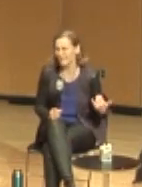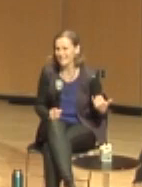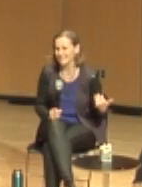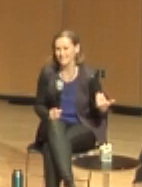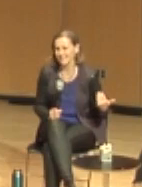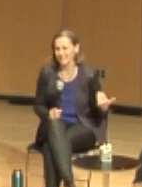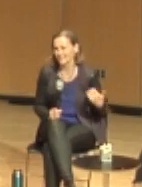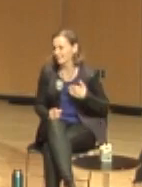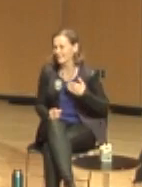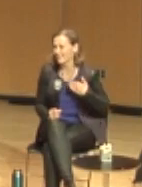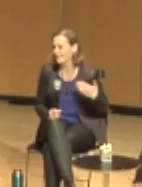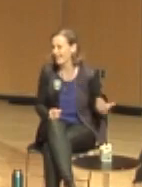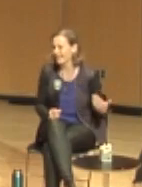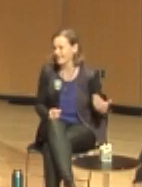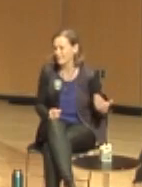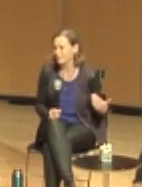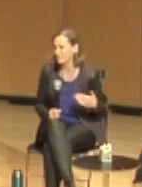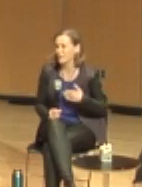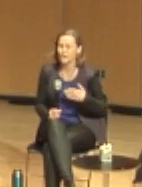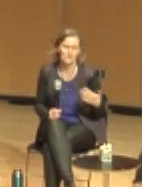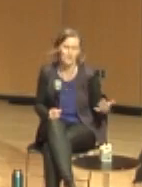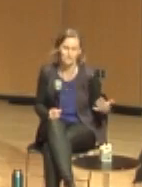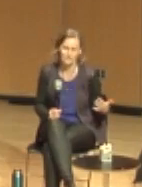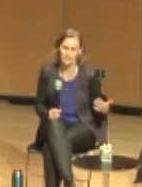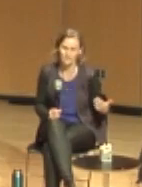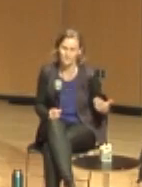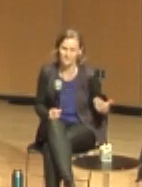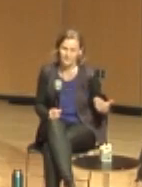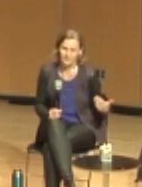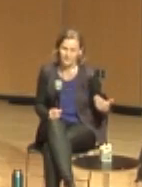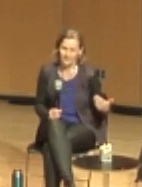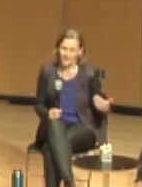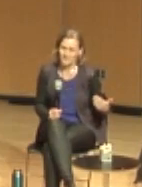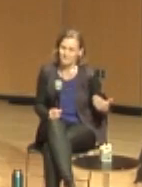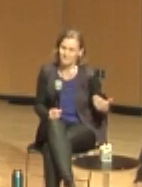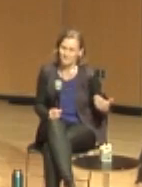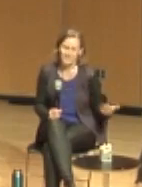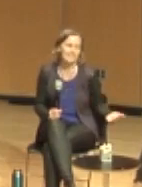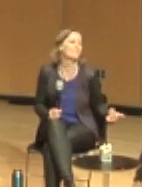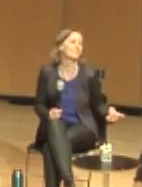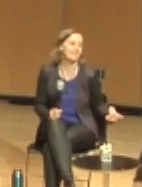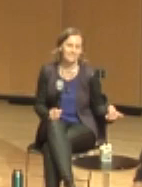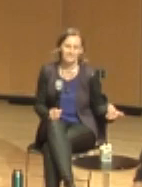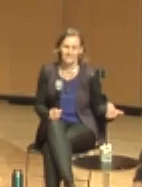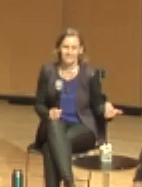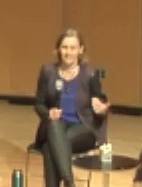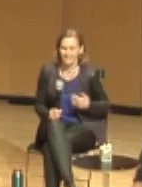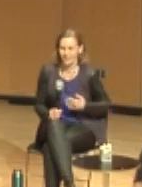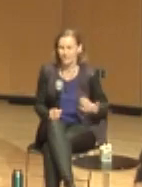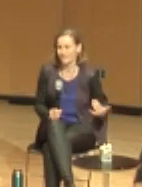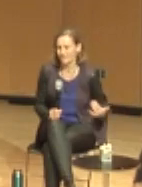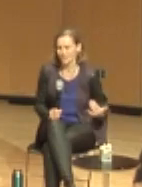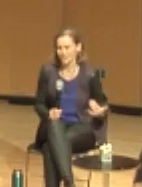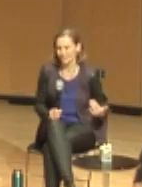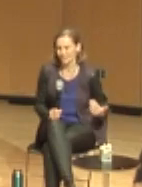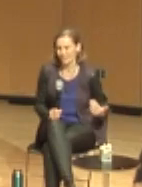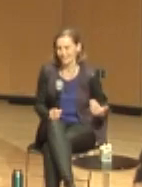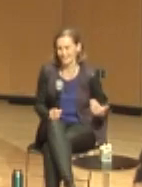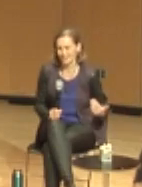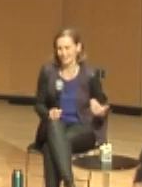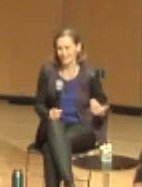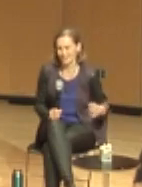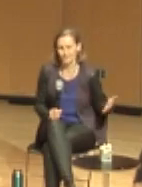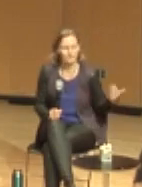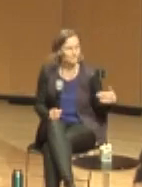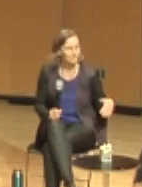absolutely is like because anytime you devote yourself to um to something it changes you